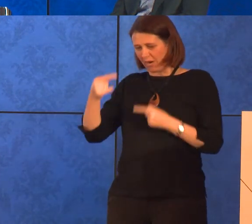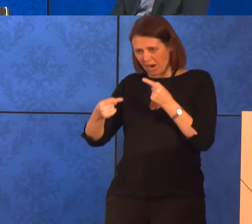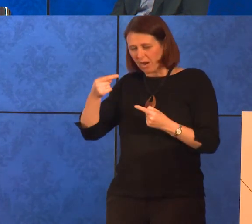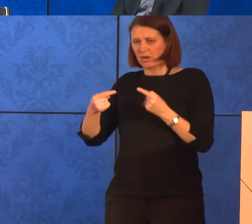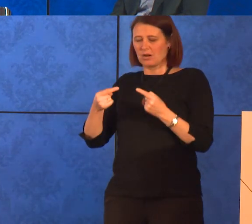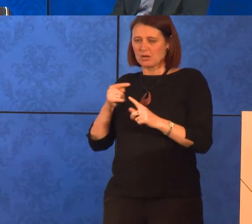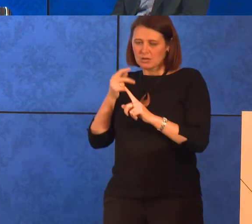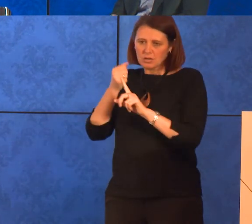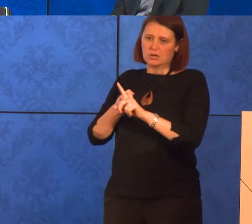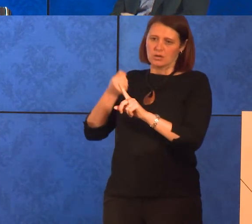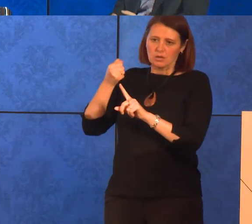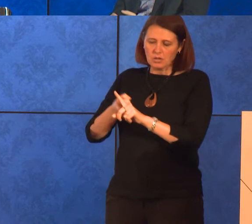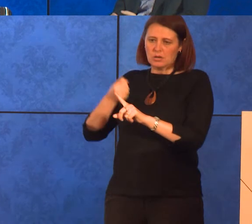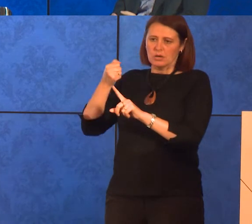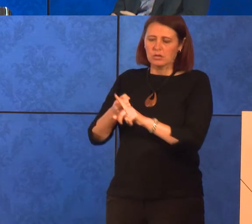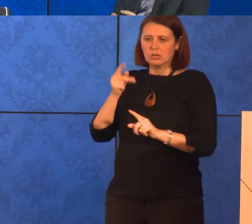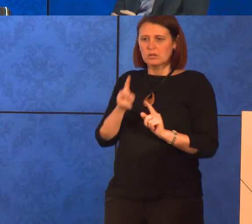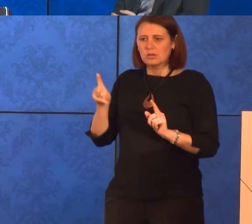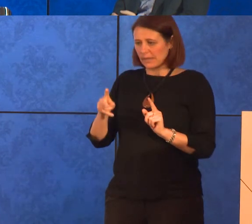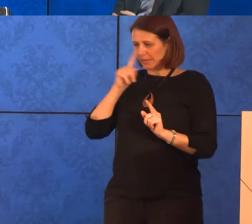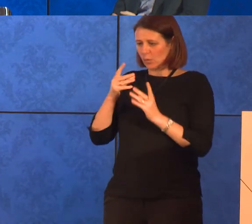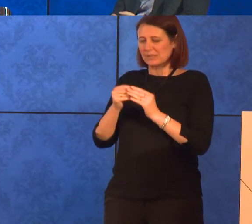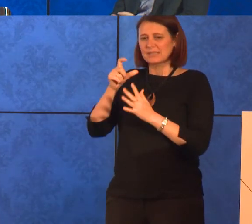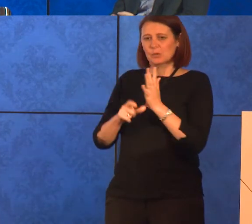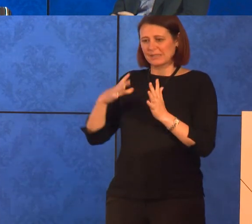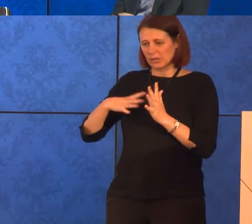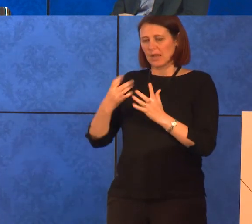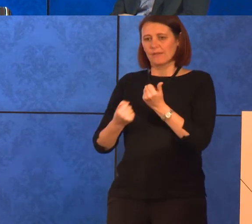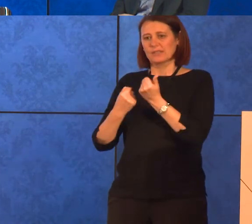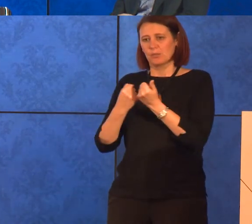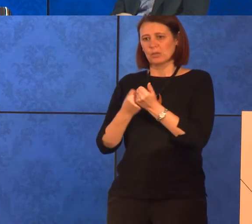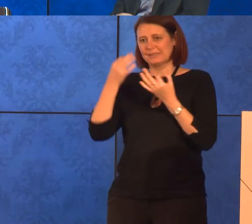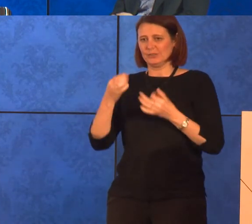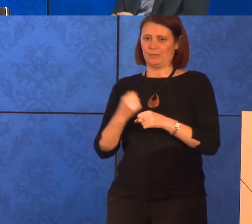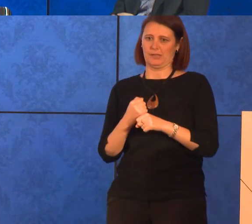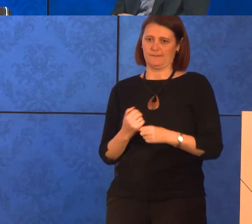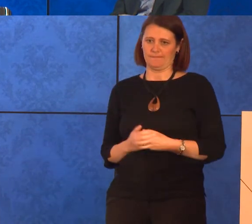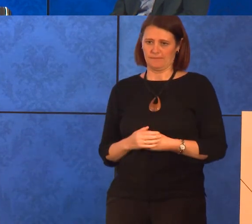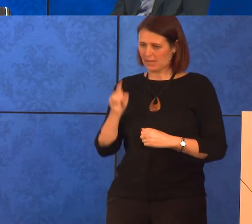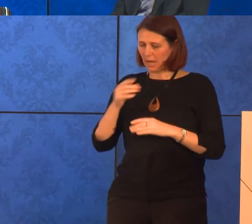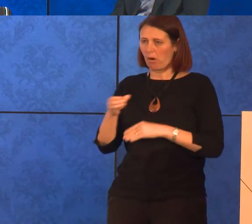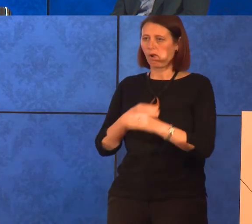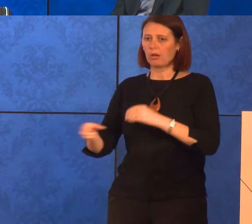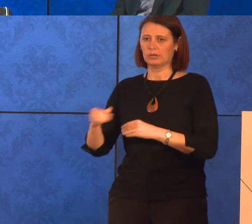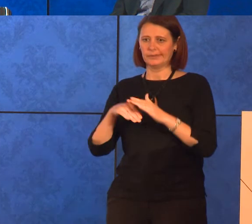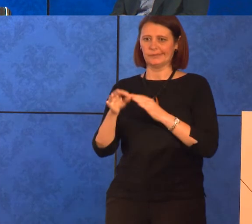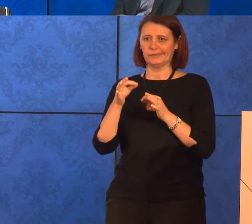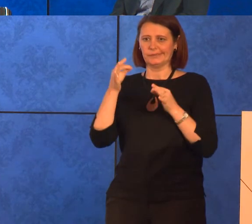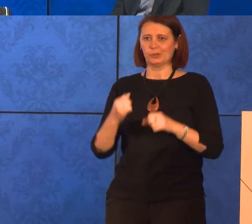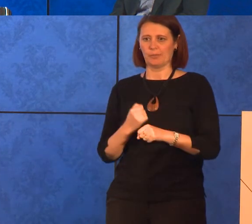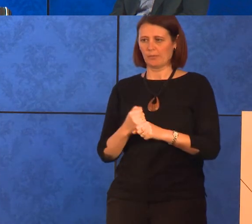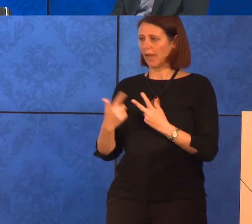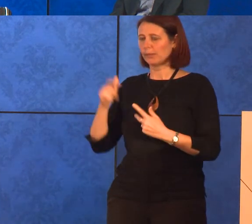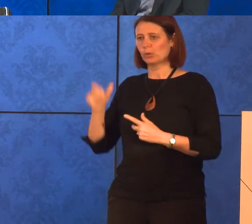all the time is people with disability need to have supported decision-making. There can't be substitute decision-making where someone else